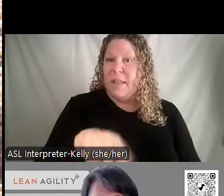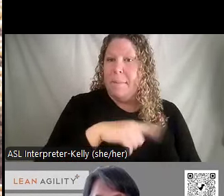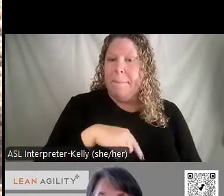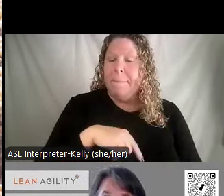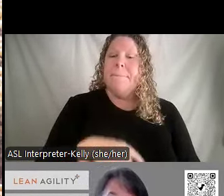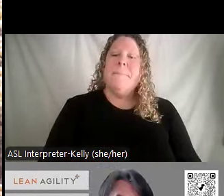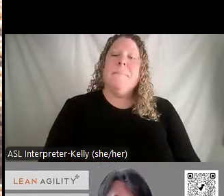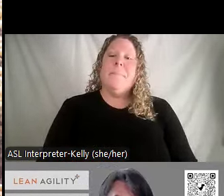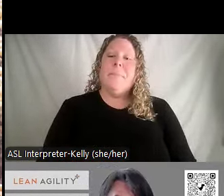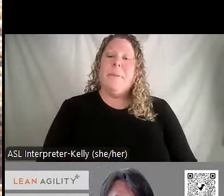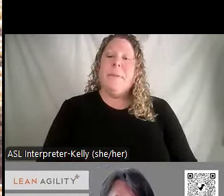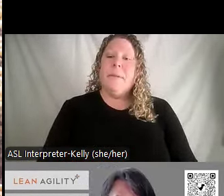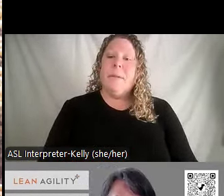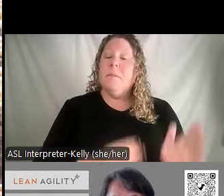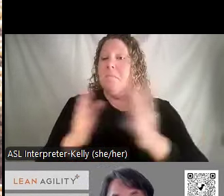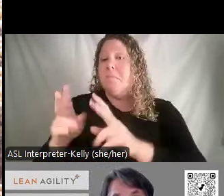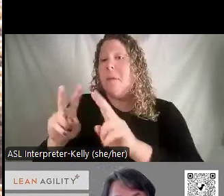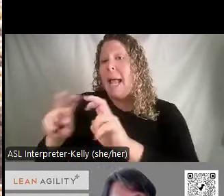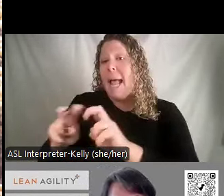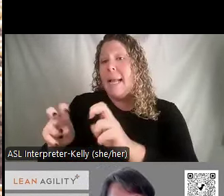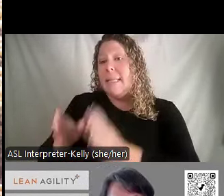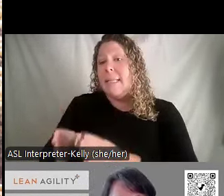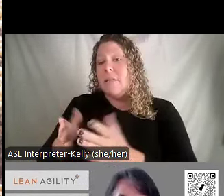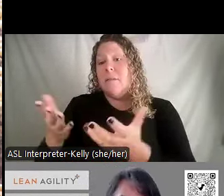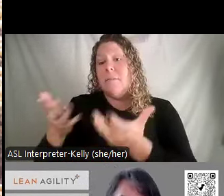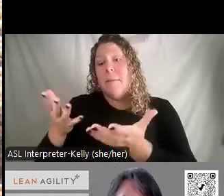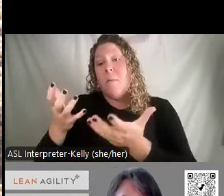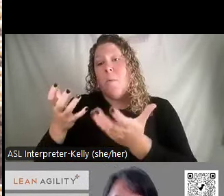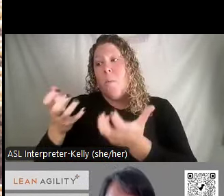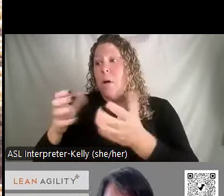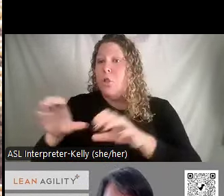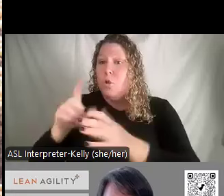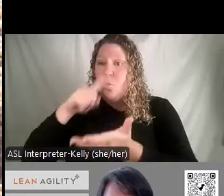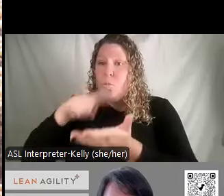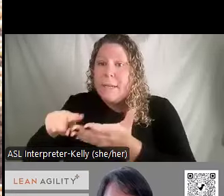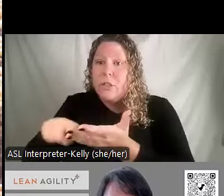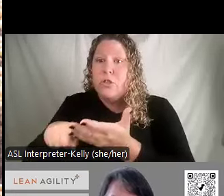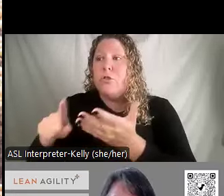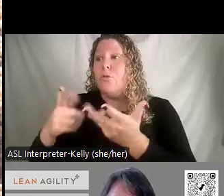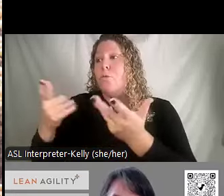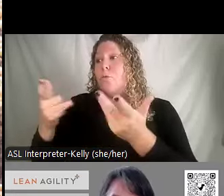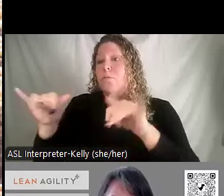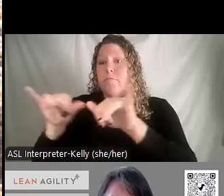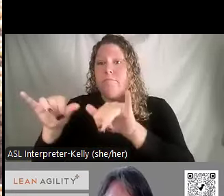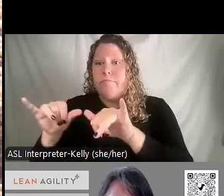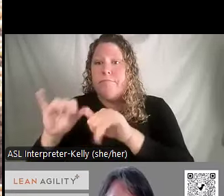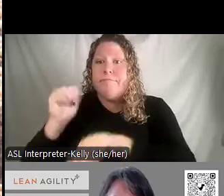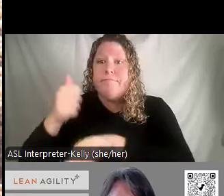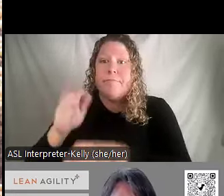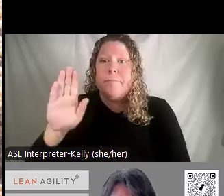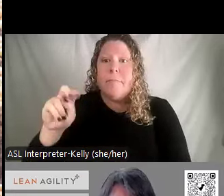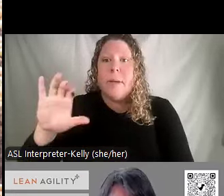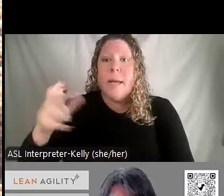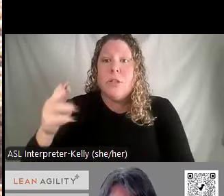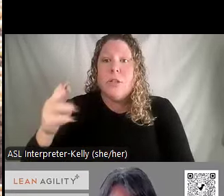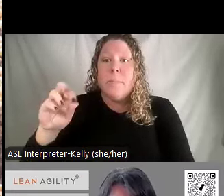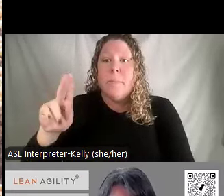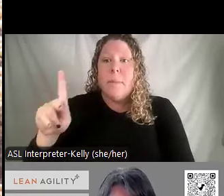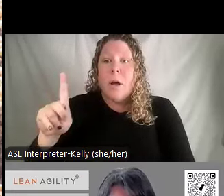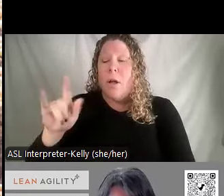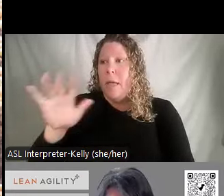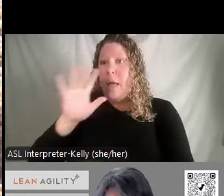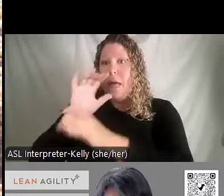great. Analysts might be interested in doing benchmarking or doing research with other jurisdictions. Those are things that are really compelling that might get